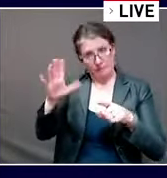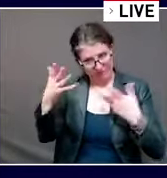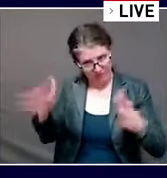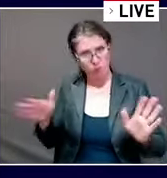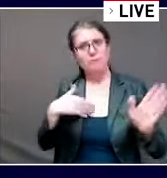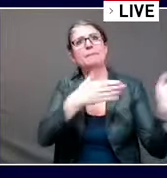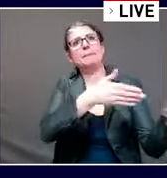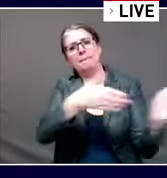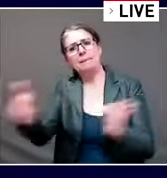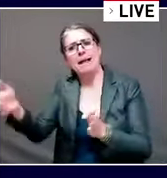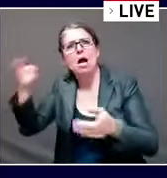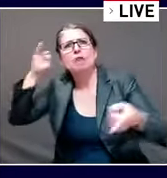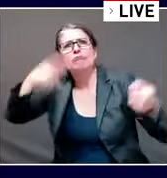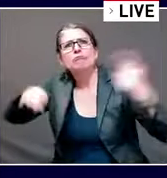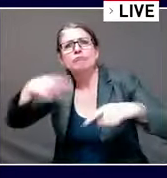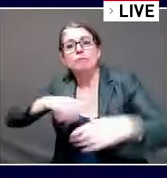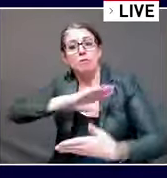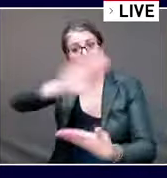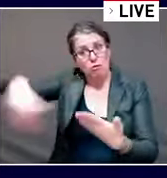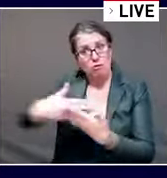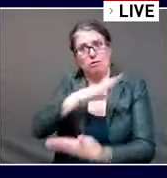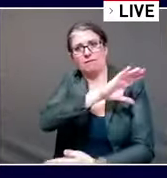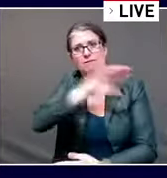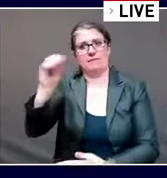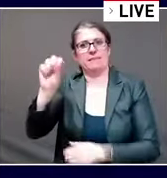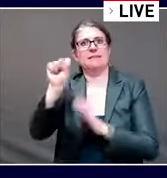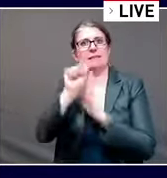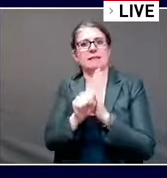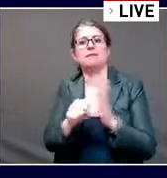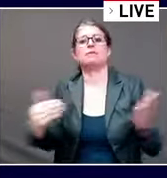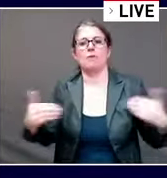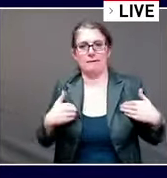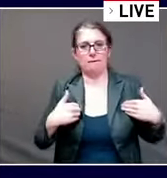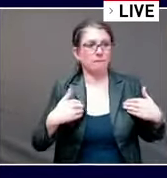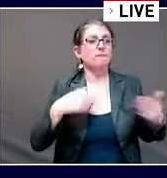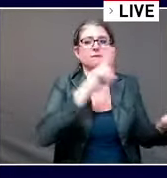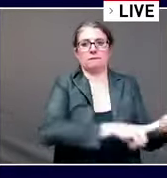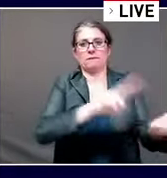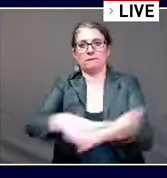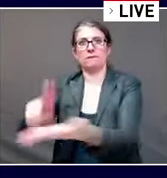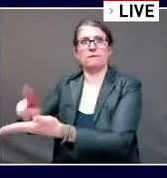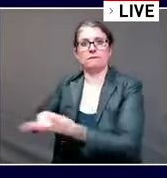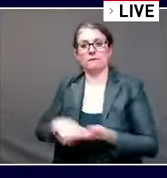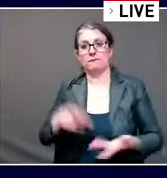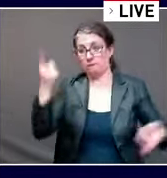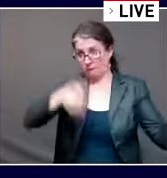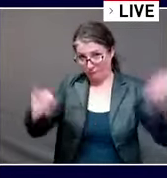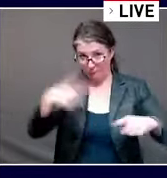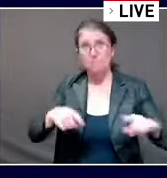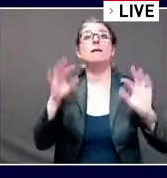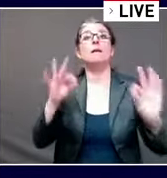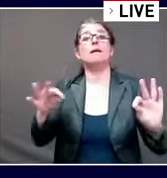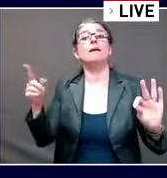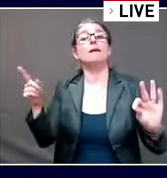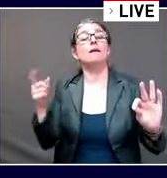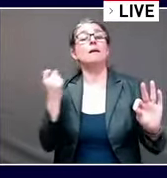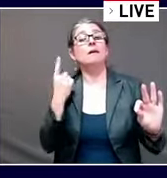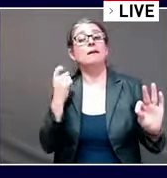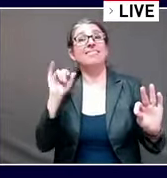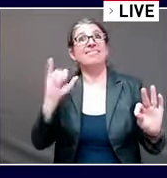sign. We're still reviewing it because we want to make sure that any data that we share is proper and has appropriate